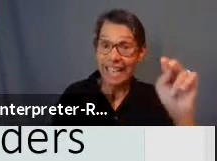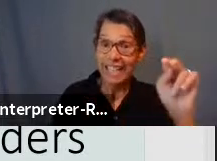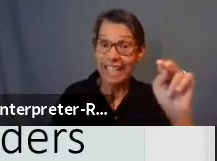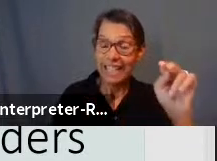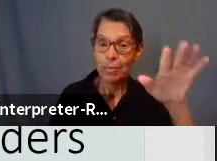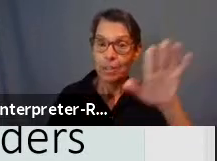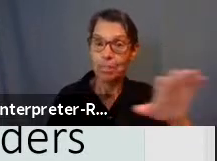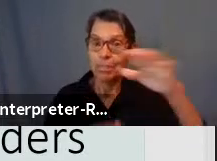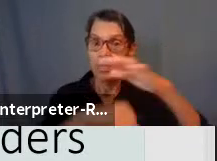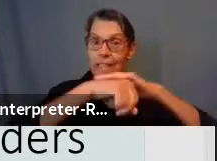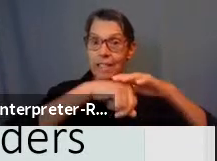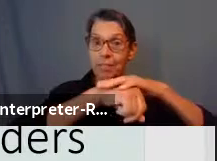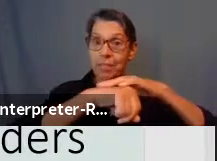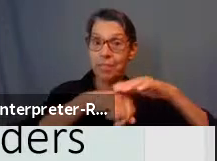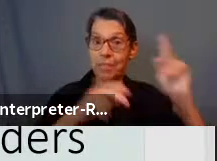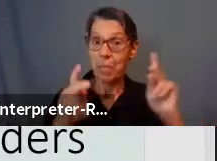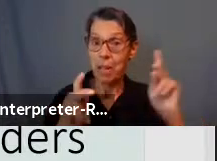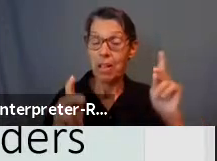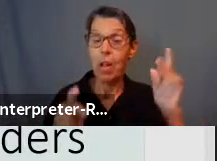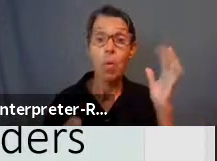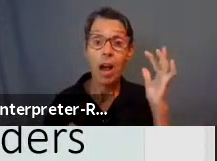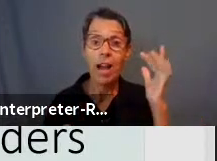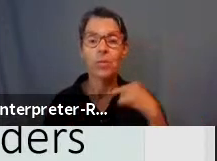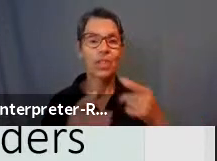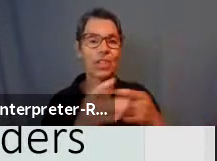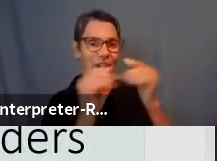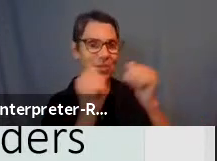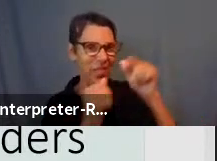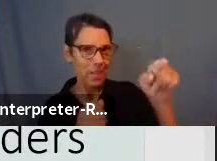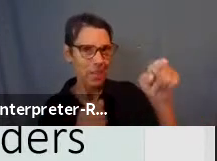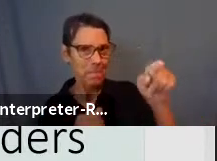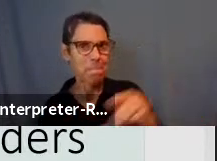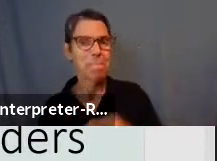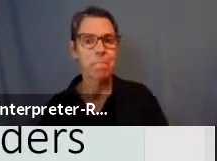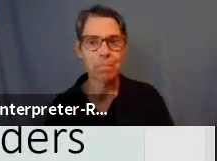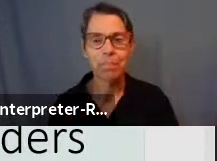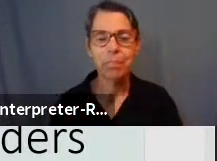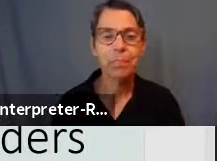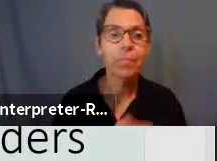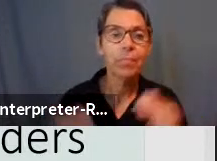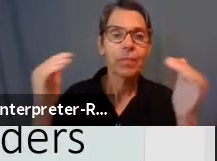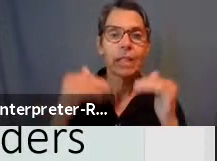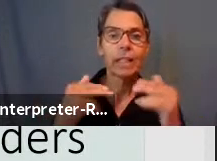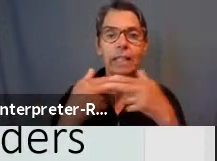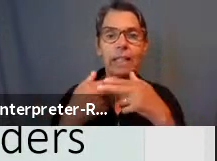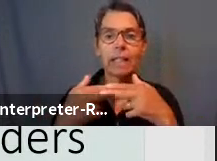so I think maybe that was the case across the state. Next slide, please.